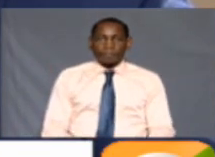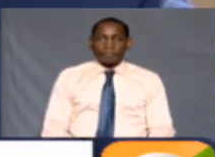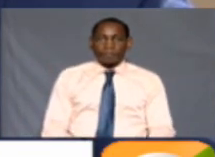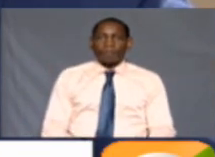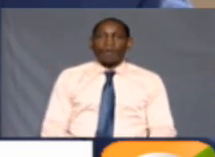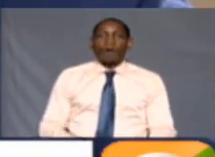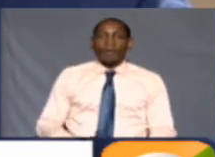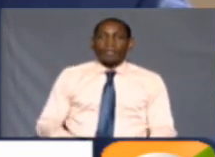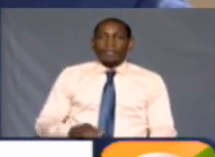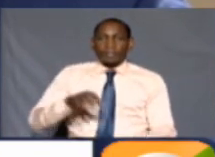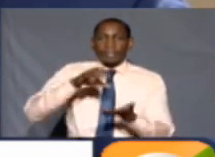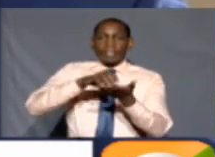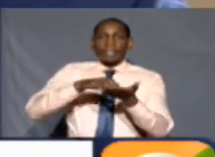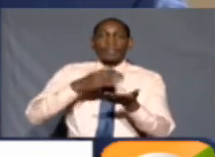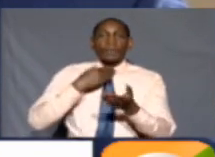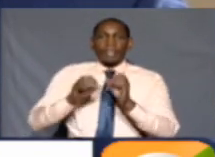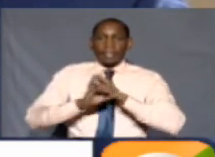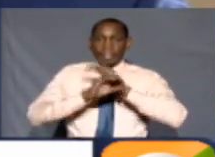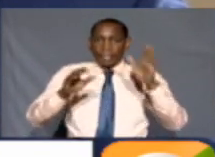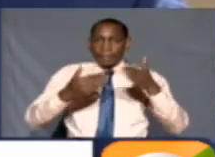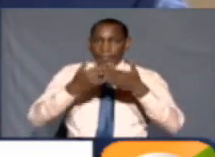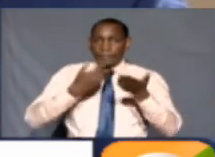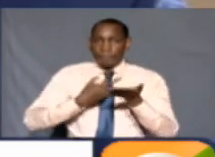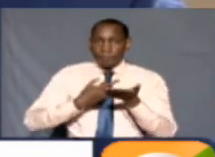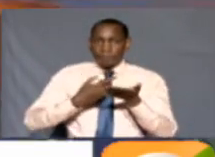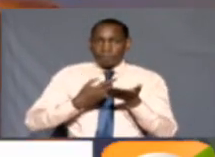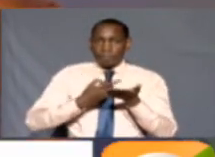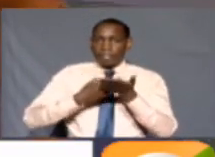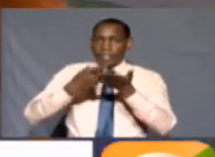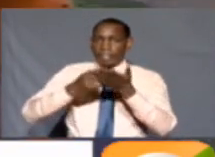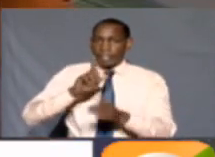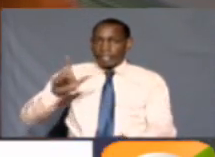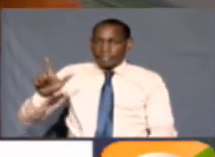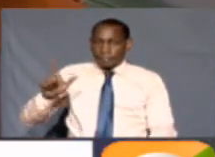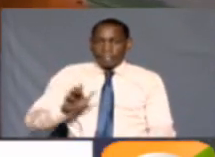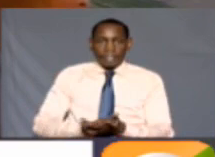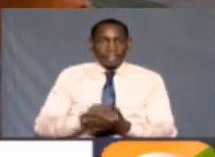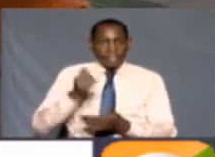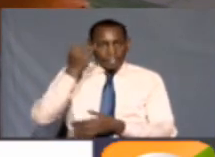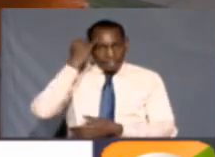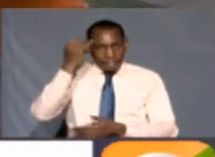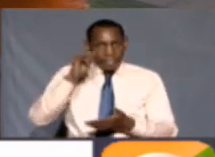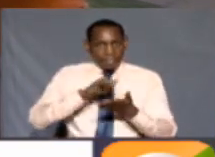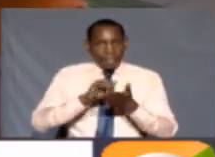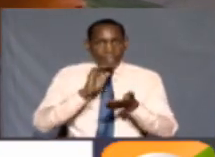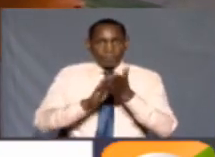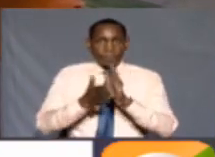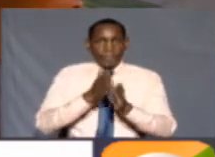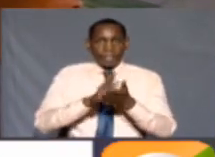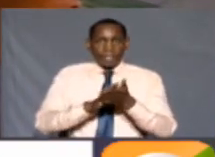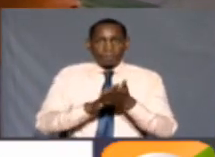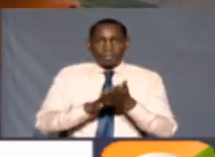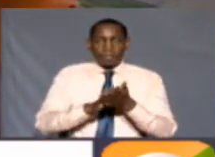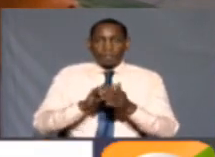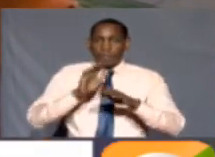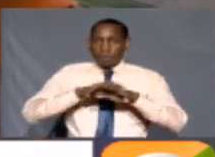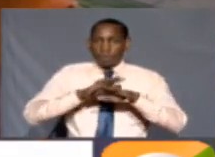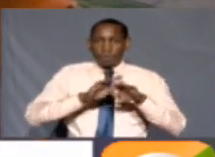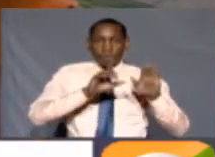want to clarify before I comment on the bill. The idea that without a comprehensive legal